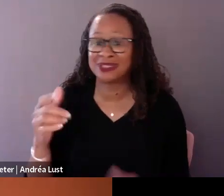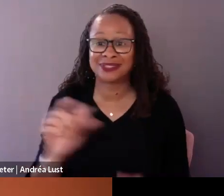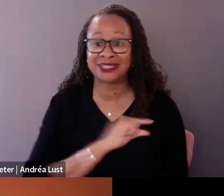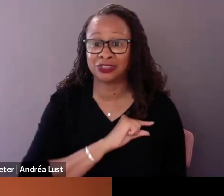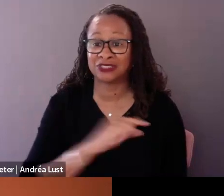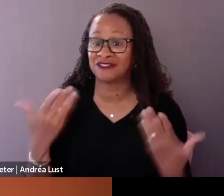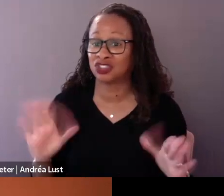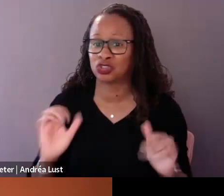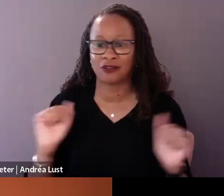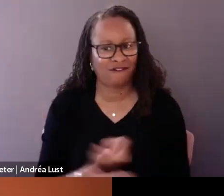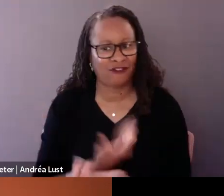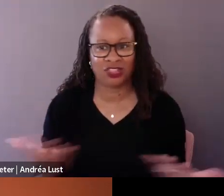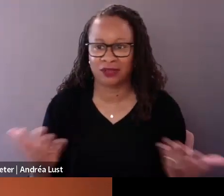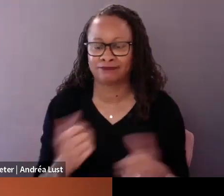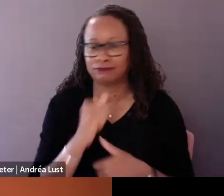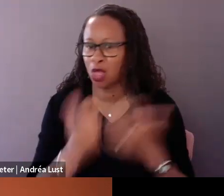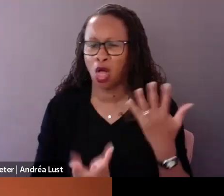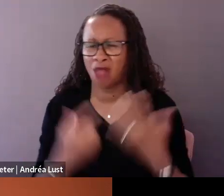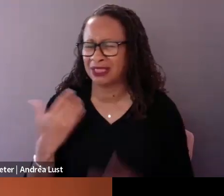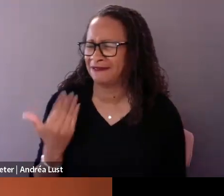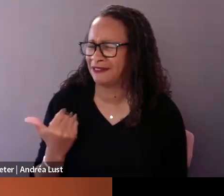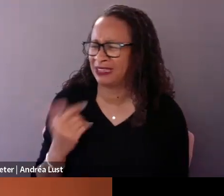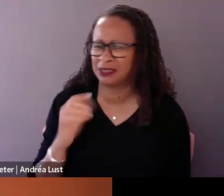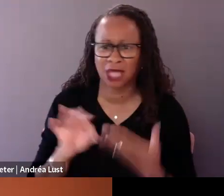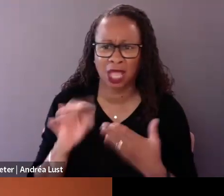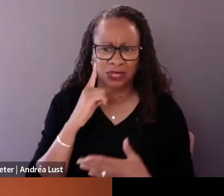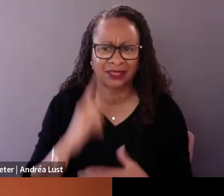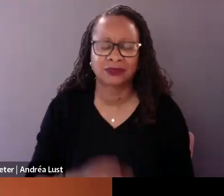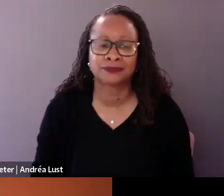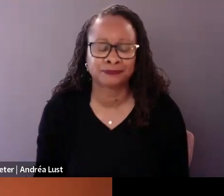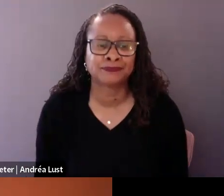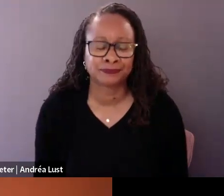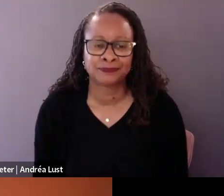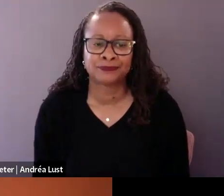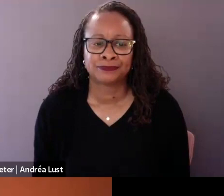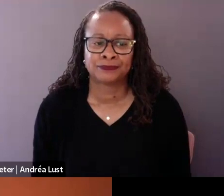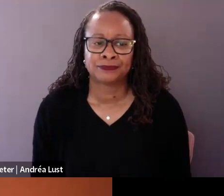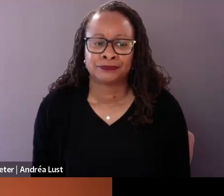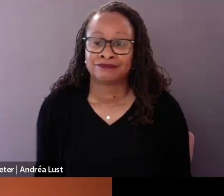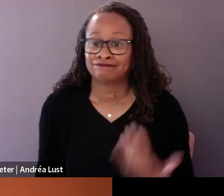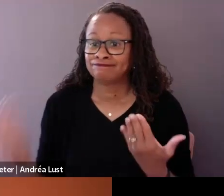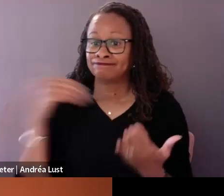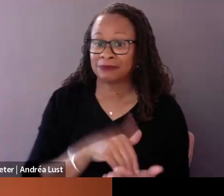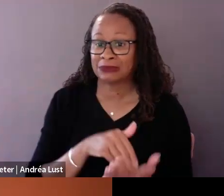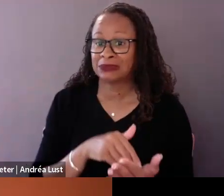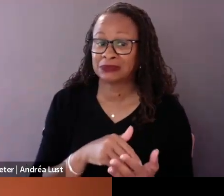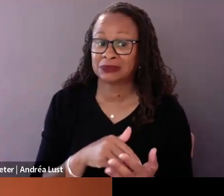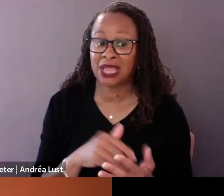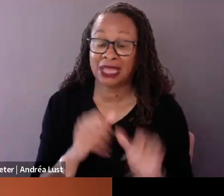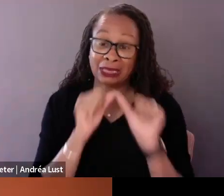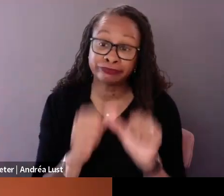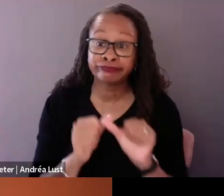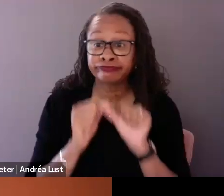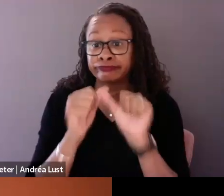And, you know, again, I think I could go on and